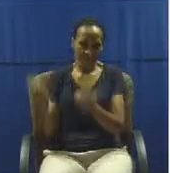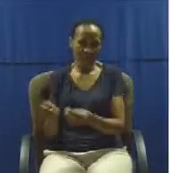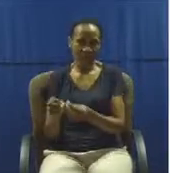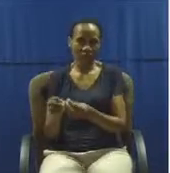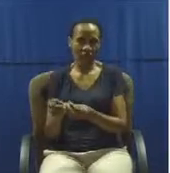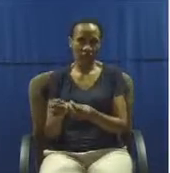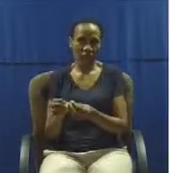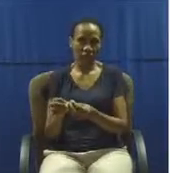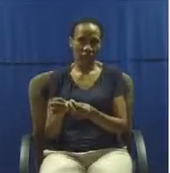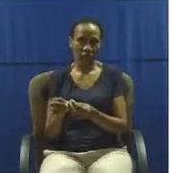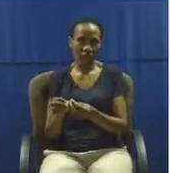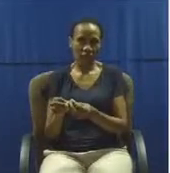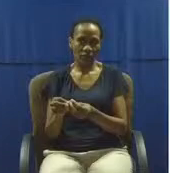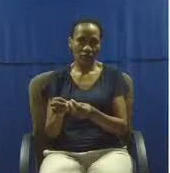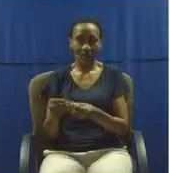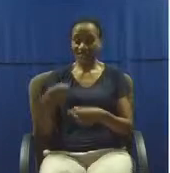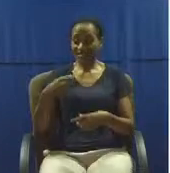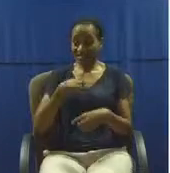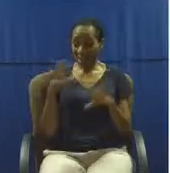focal. Thank